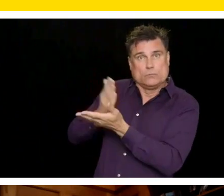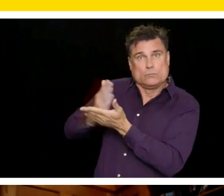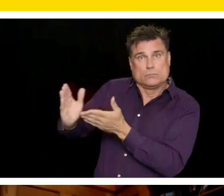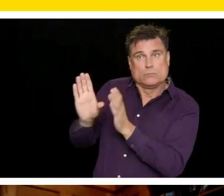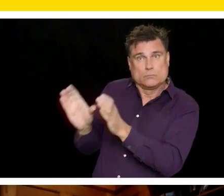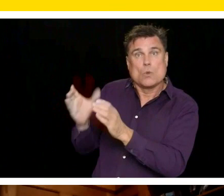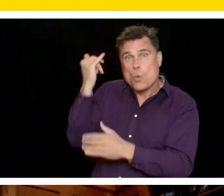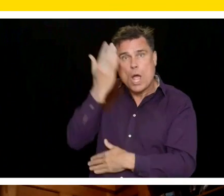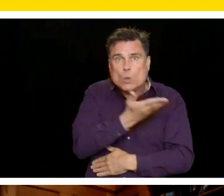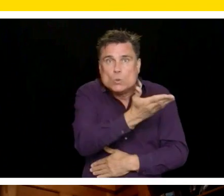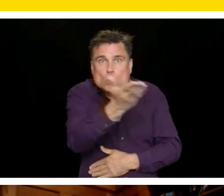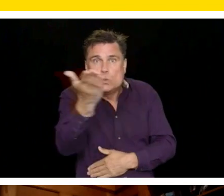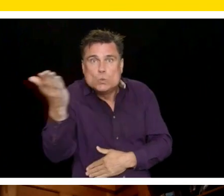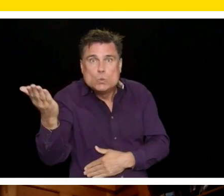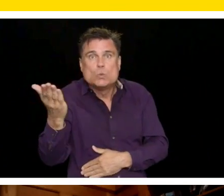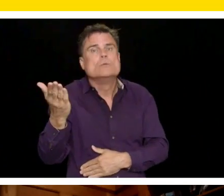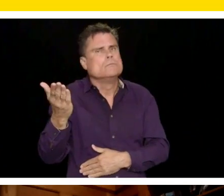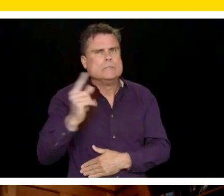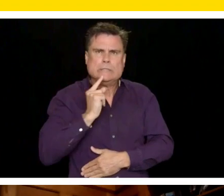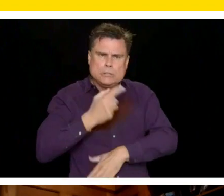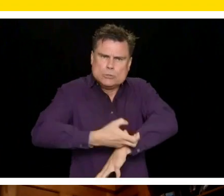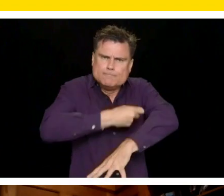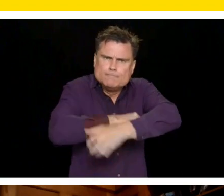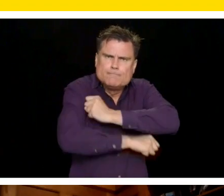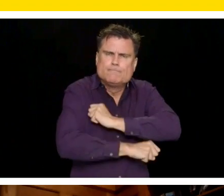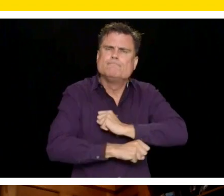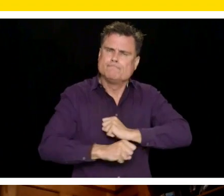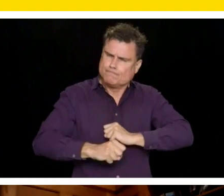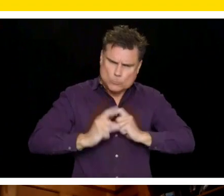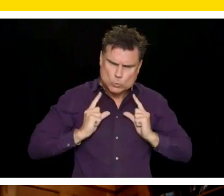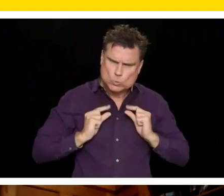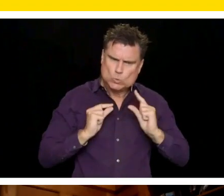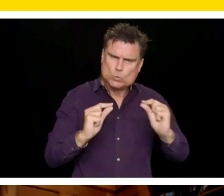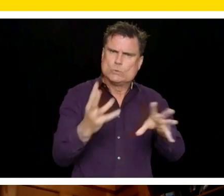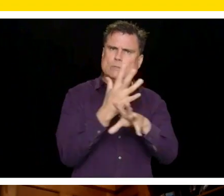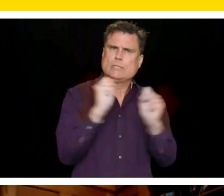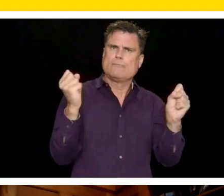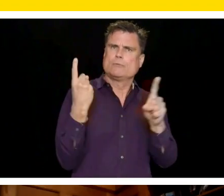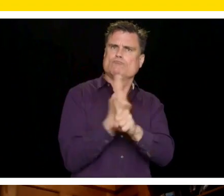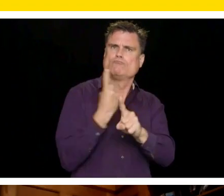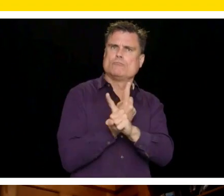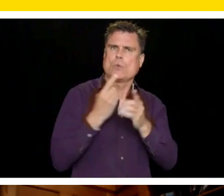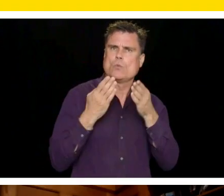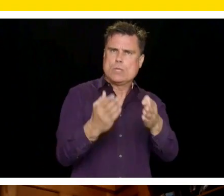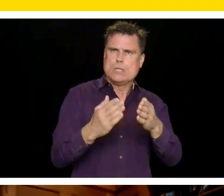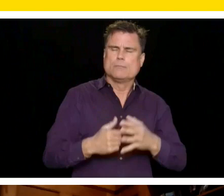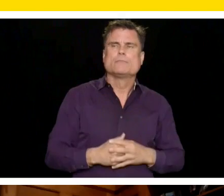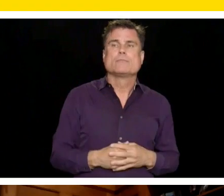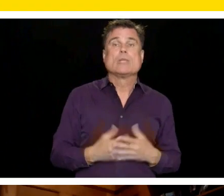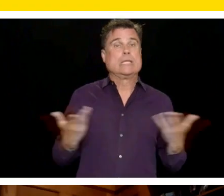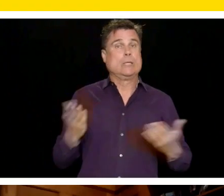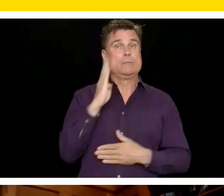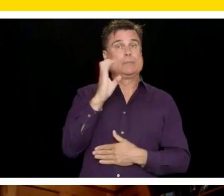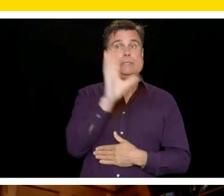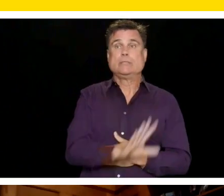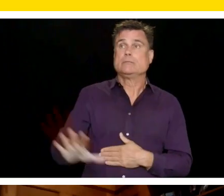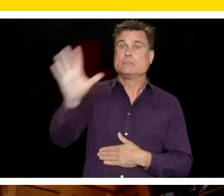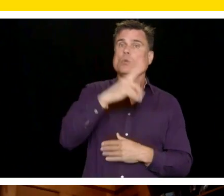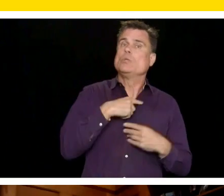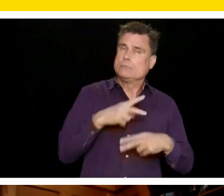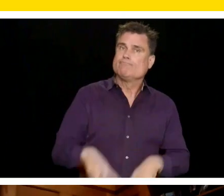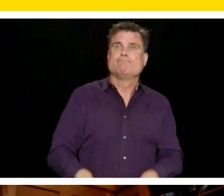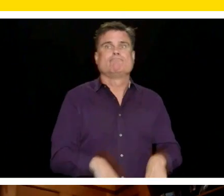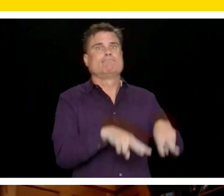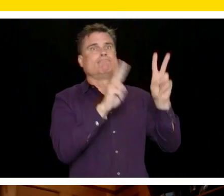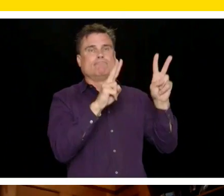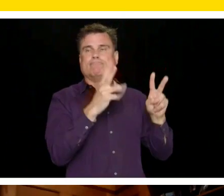have a wonderful leadership in Dr. Bonnie Henry. I mean, absolutely wonderful leadership. We all know that. And we thank her so